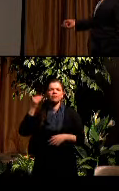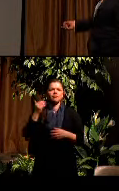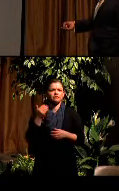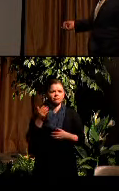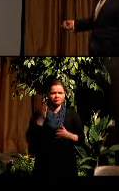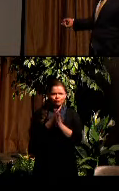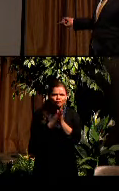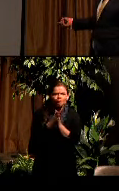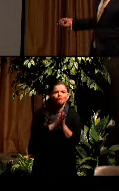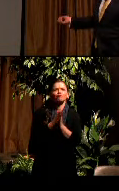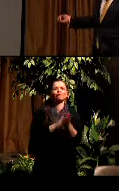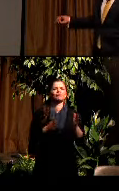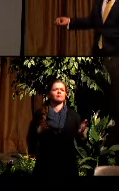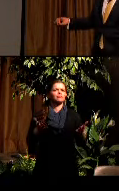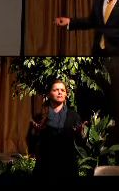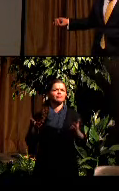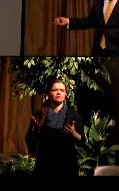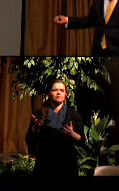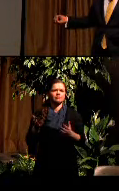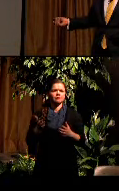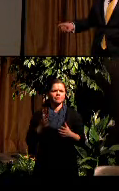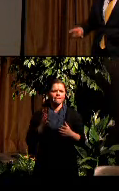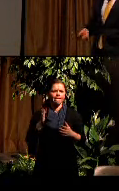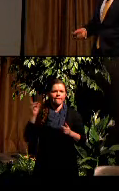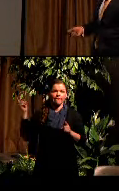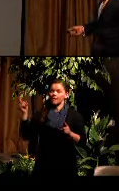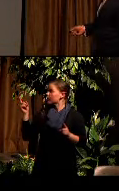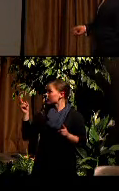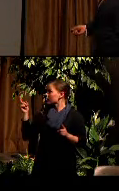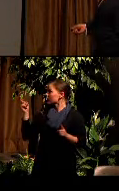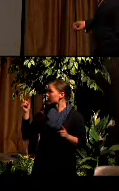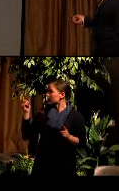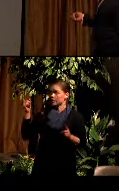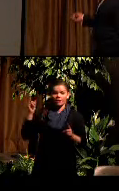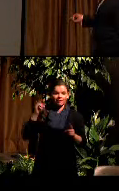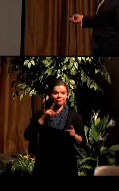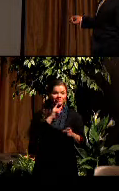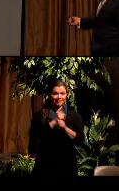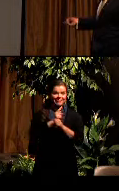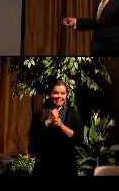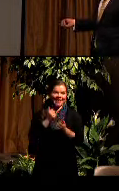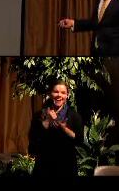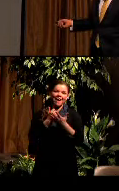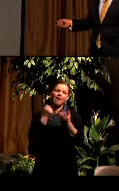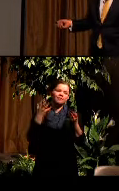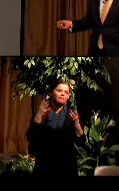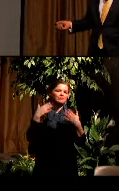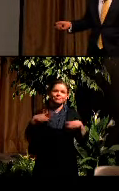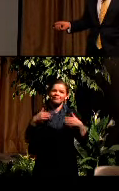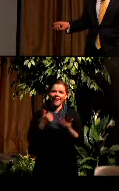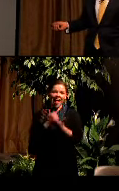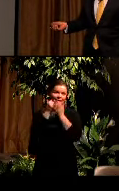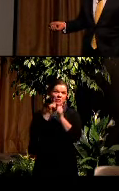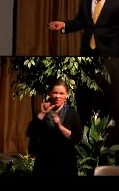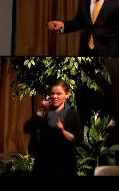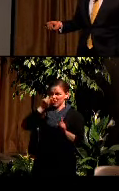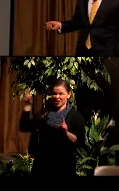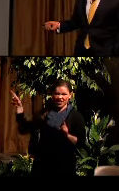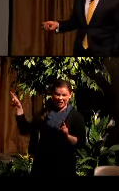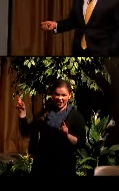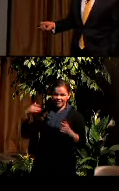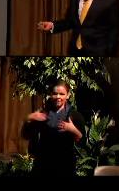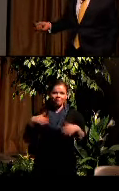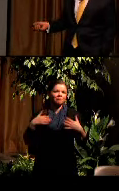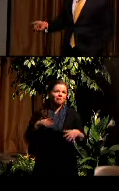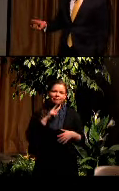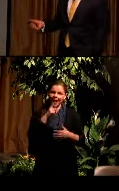warbler, spectacular species. I work on this bird. I do all kinds of things with this species. This is a bird that breeds. It's a highly specialized warbler that breeds